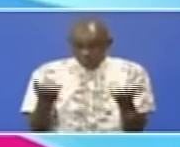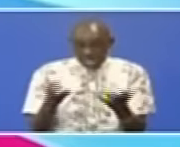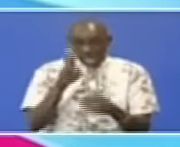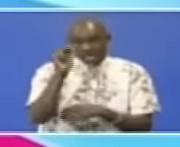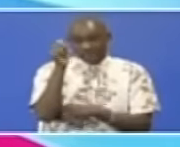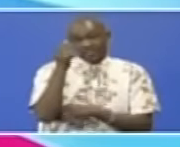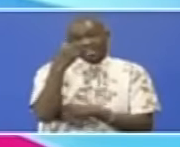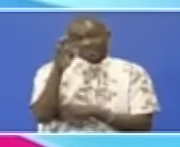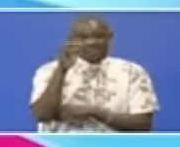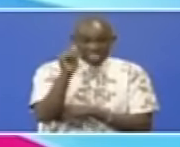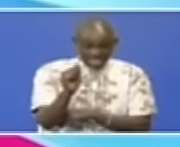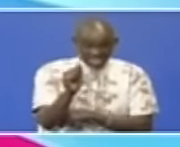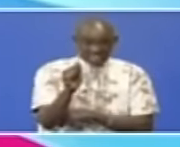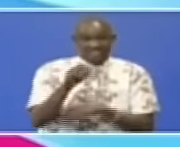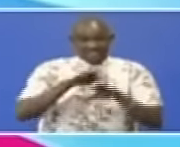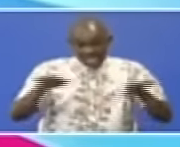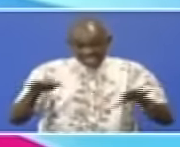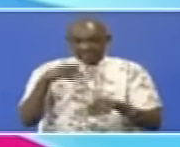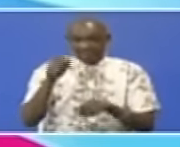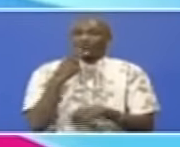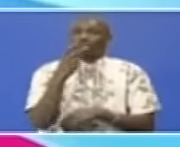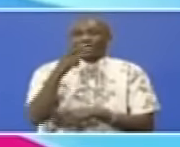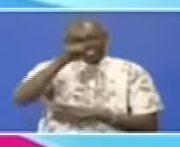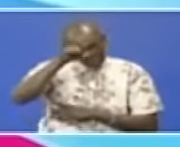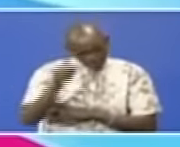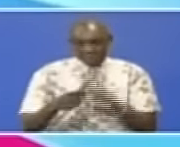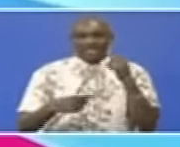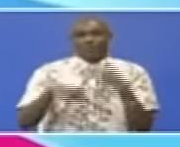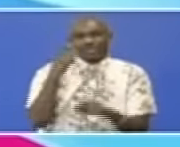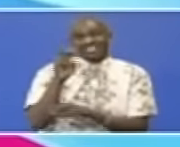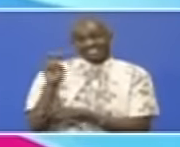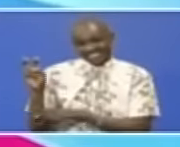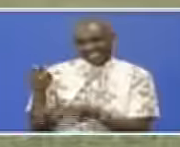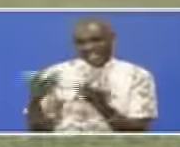grounds and walked away with 200,000 shillings. Take a look.